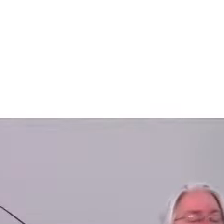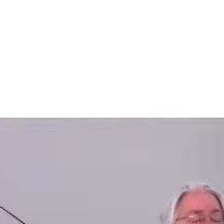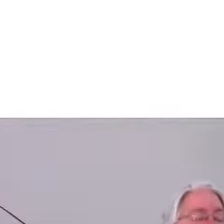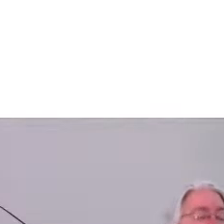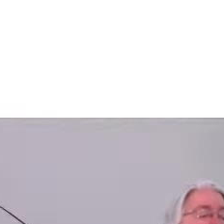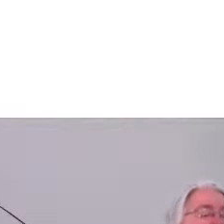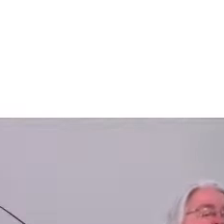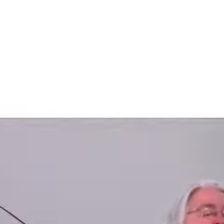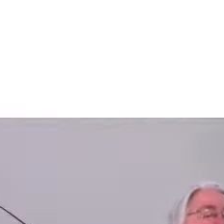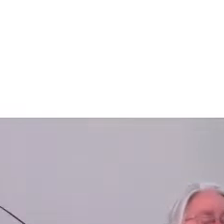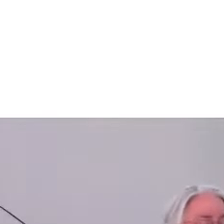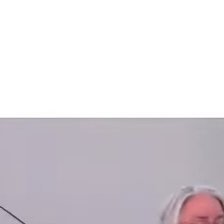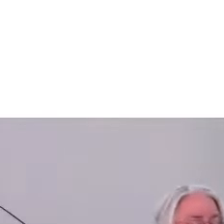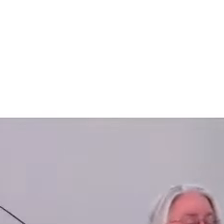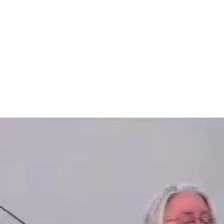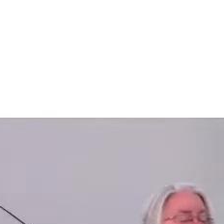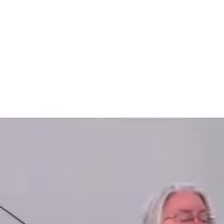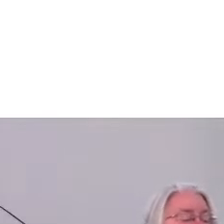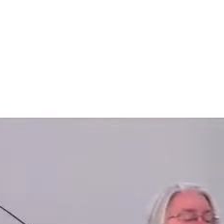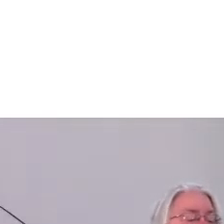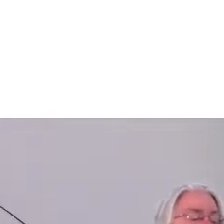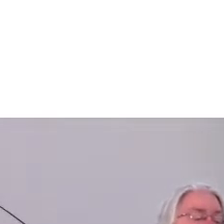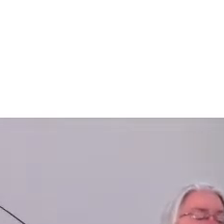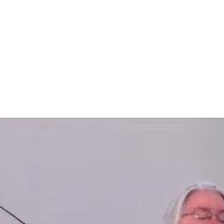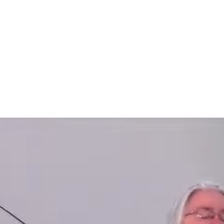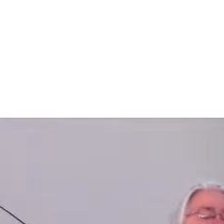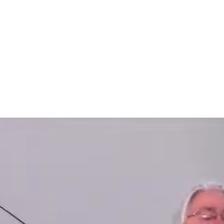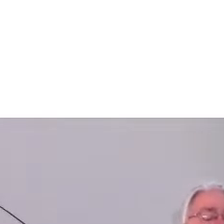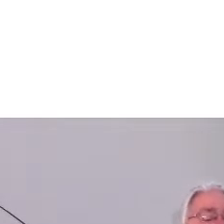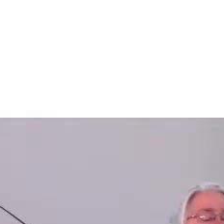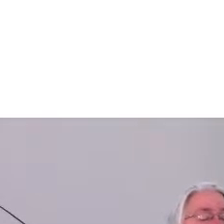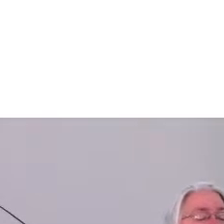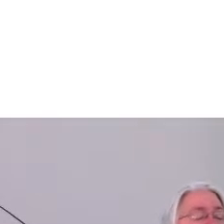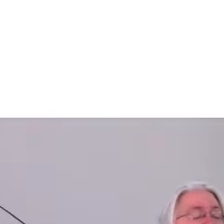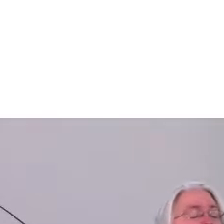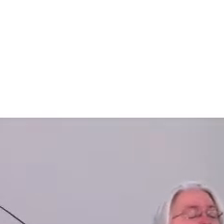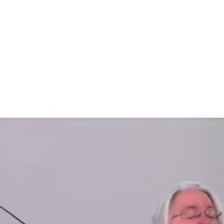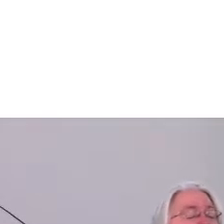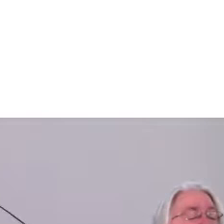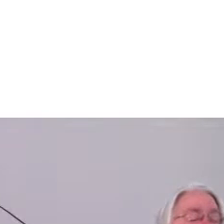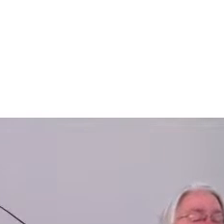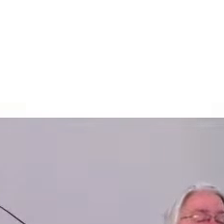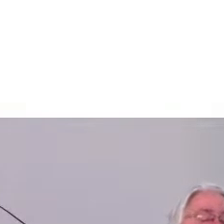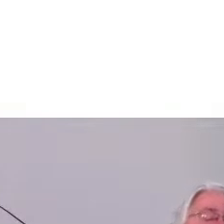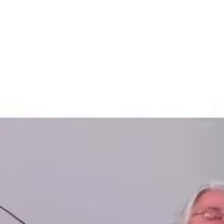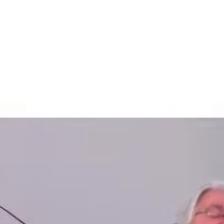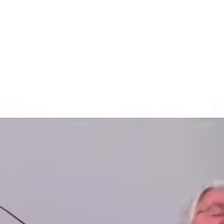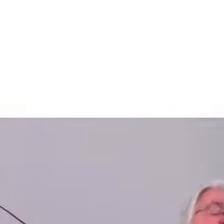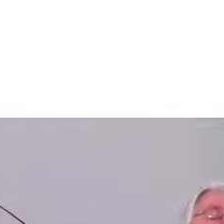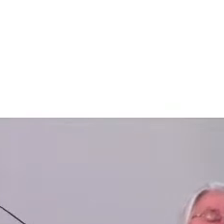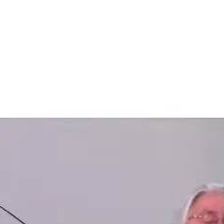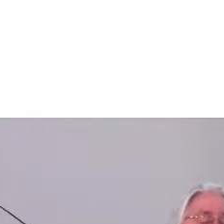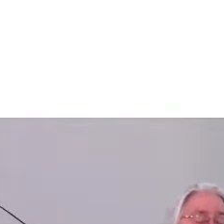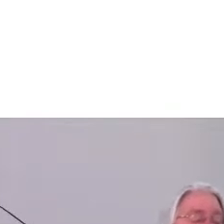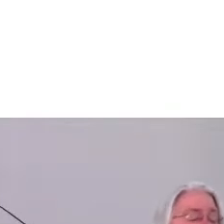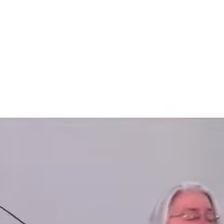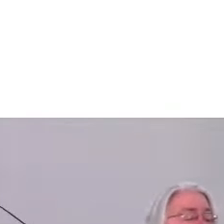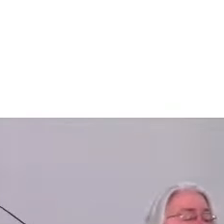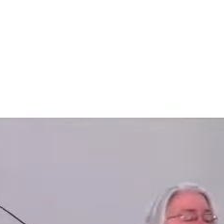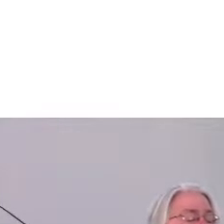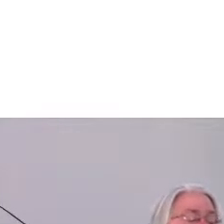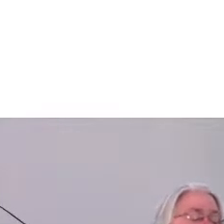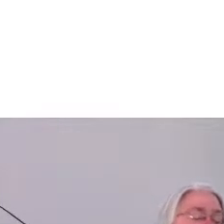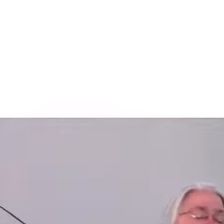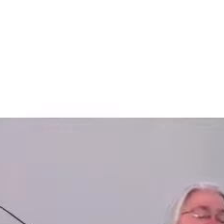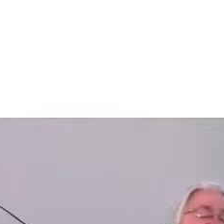ever-flowing stream. We'll build a land where we bring the good tidings to